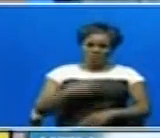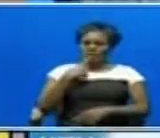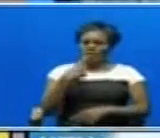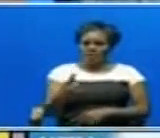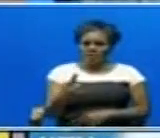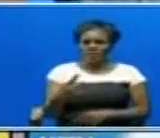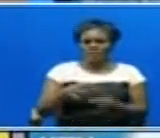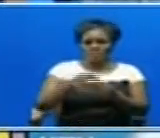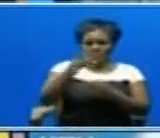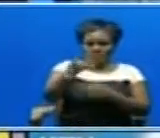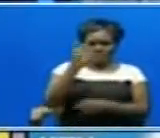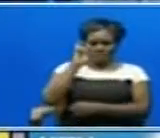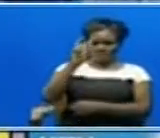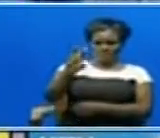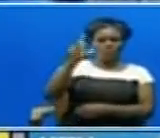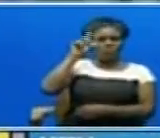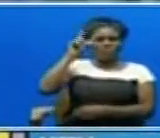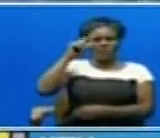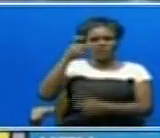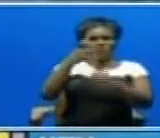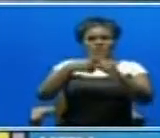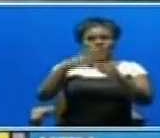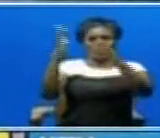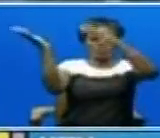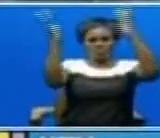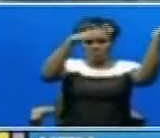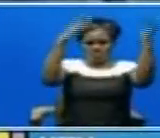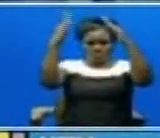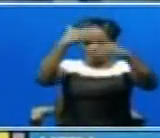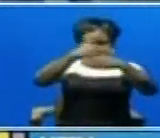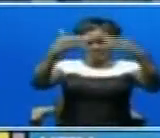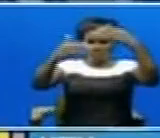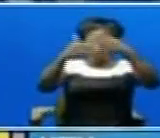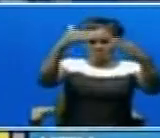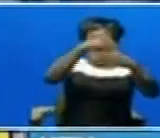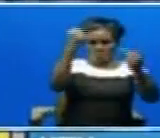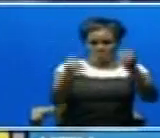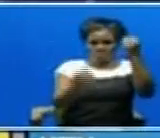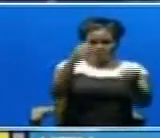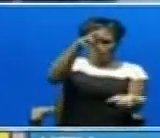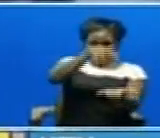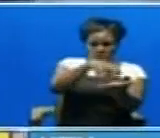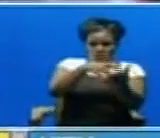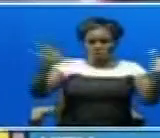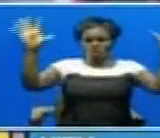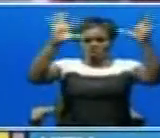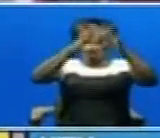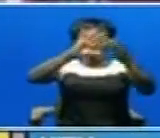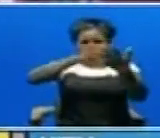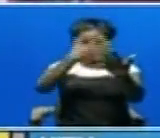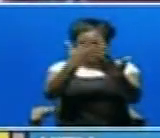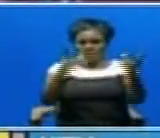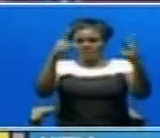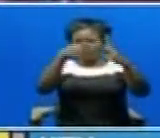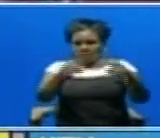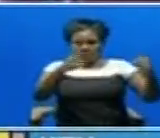100-meter aerial view of Mombasa from space. Construction of the cable car towers, station and connecting network cables will